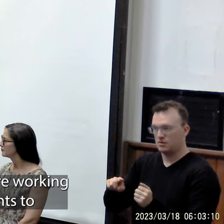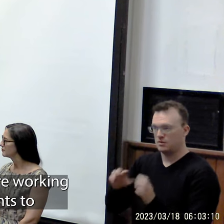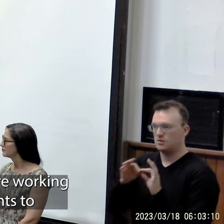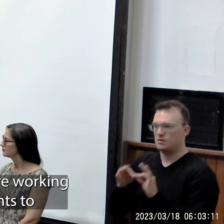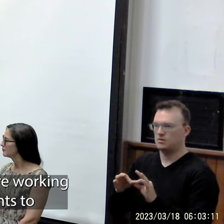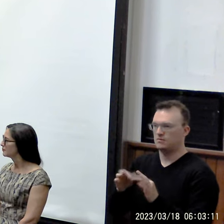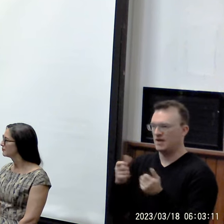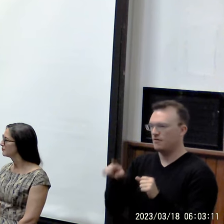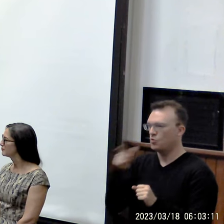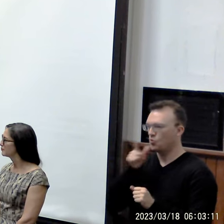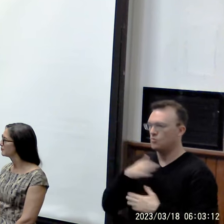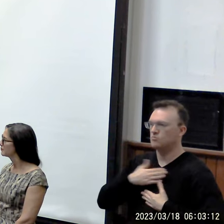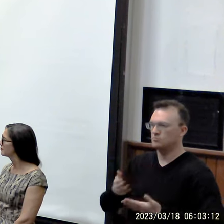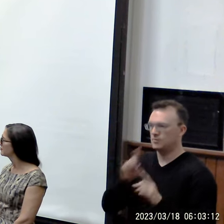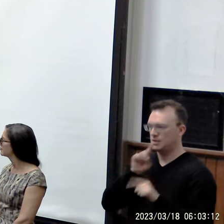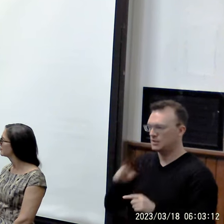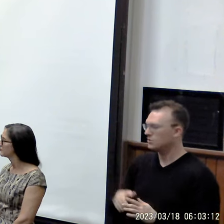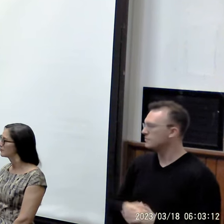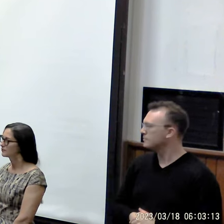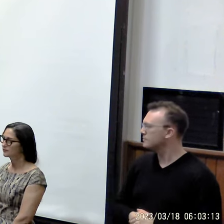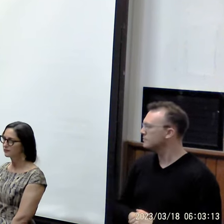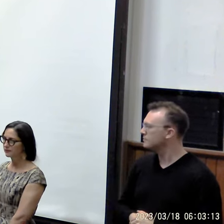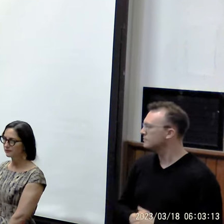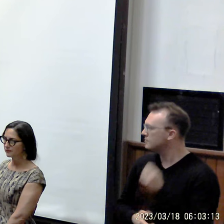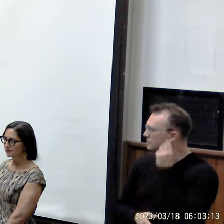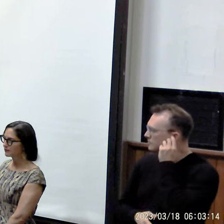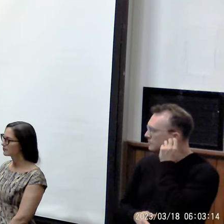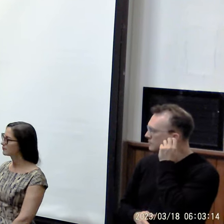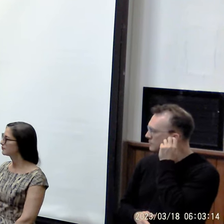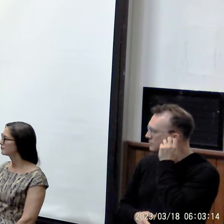for anyone who wants to have an idea.